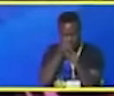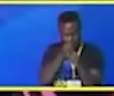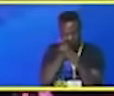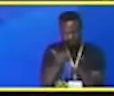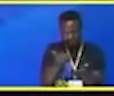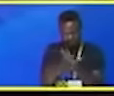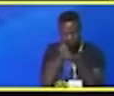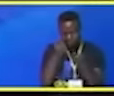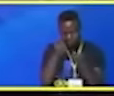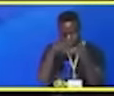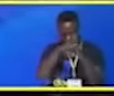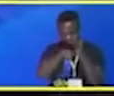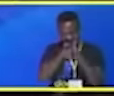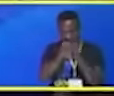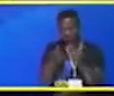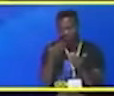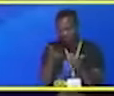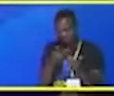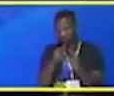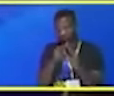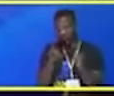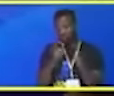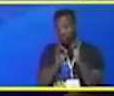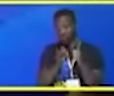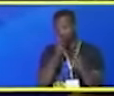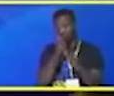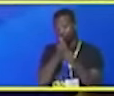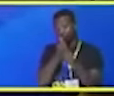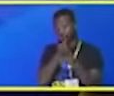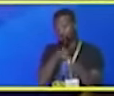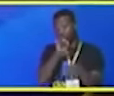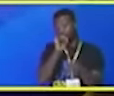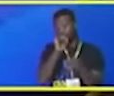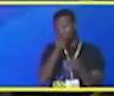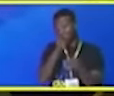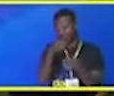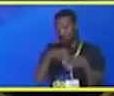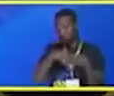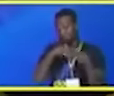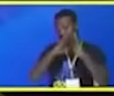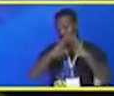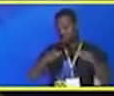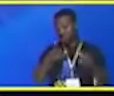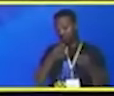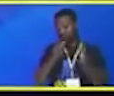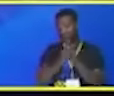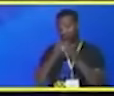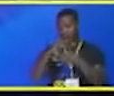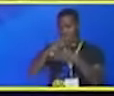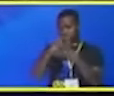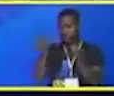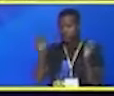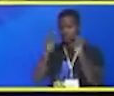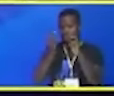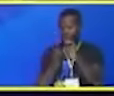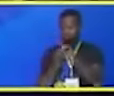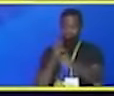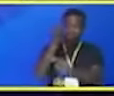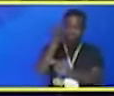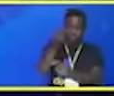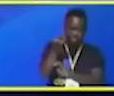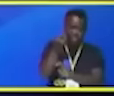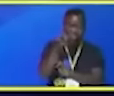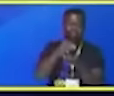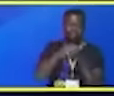access. I would always give an example that if I found you inside my house and you jump through the fence, you are in my house but you are not